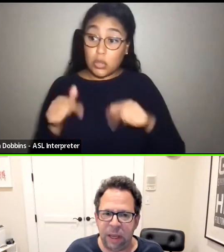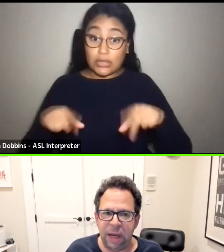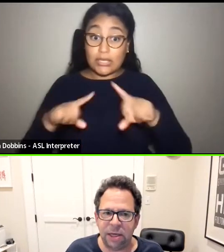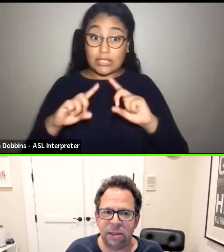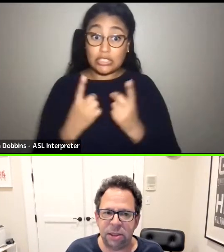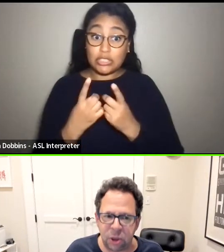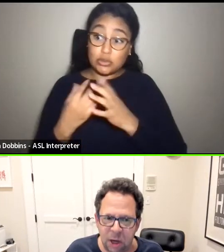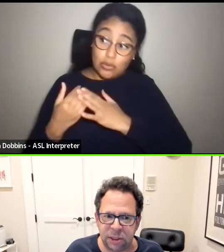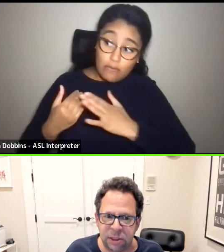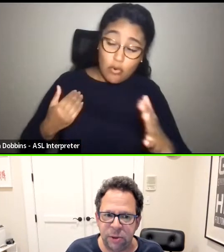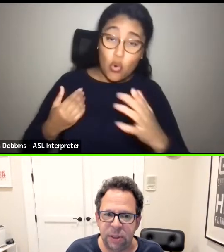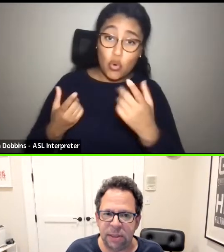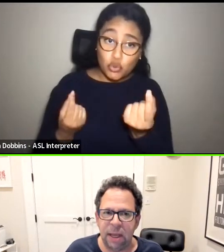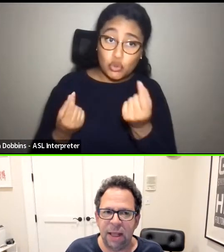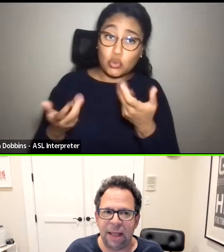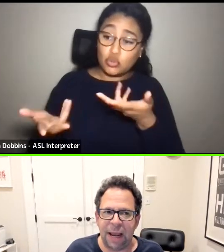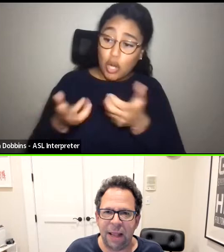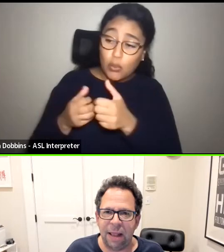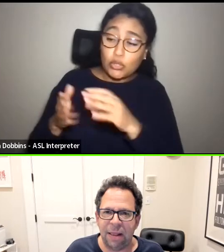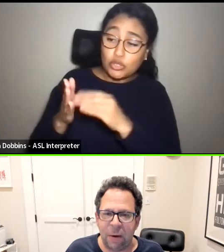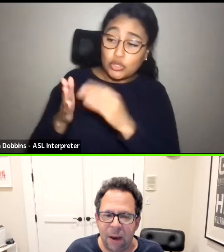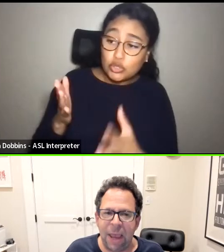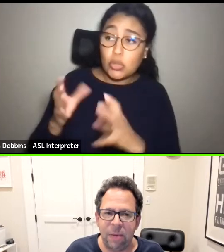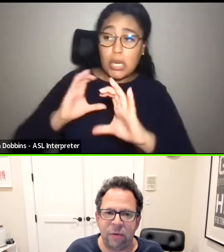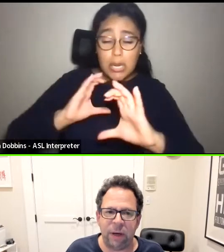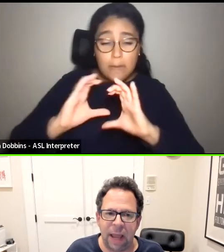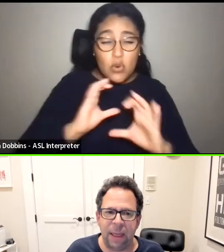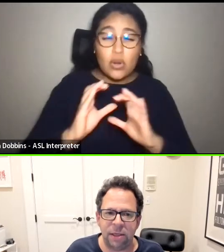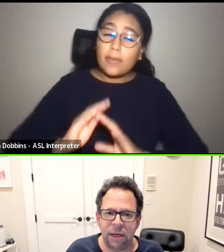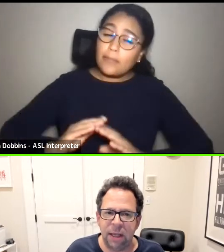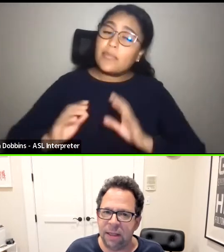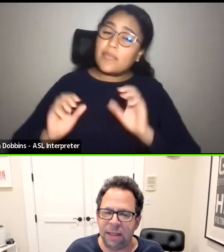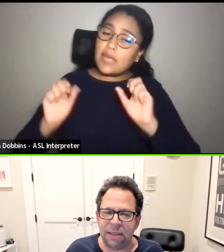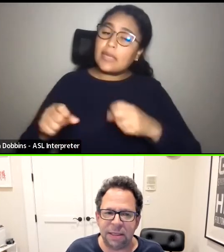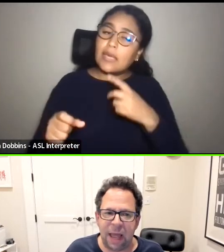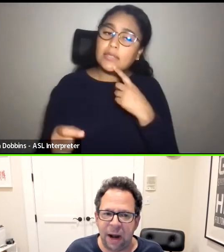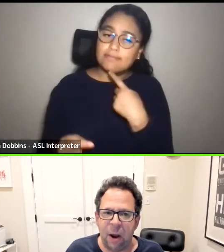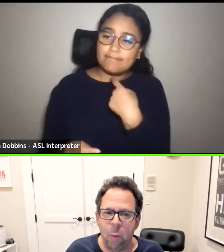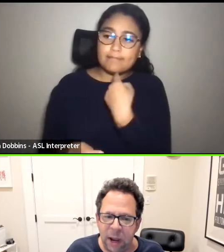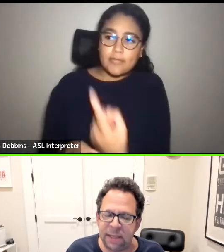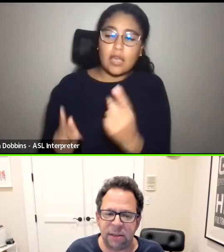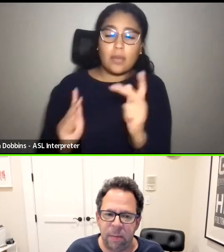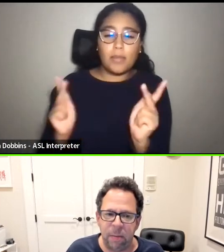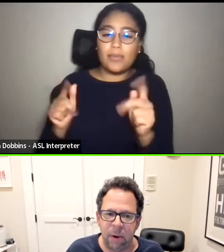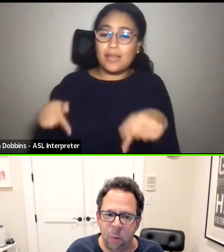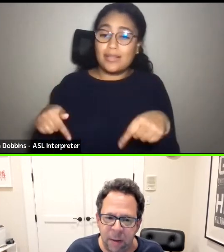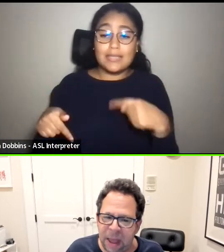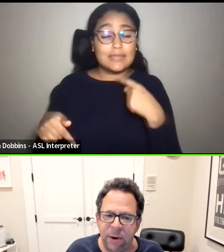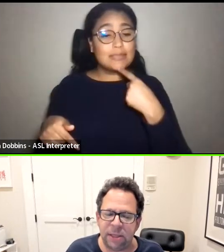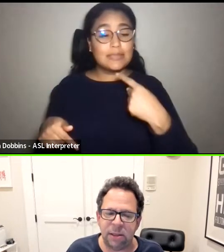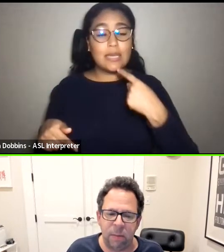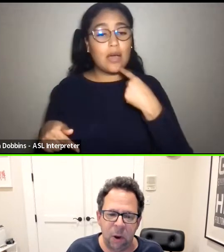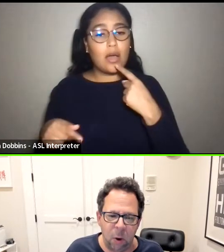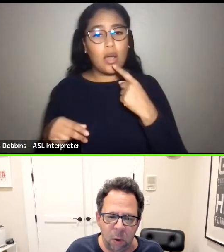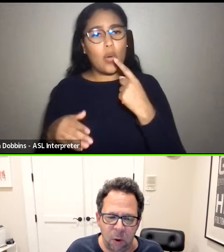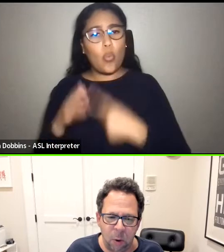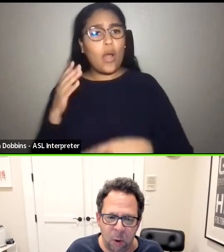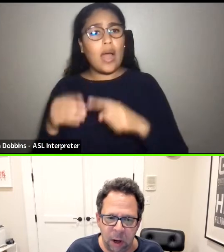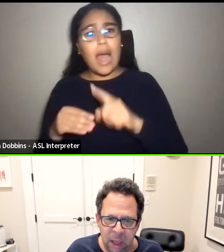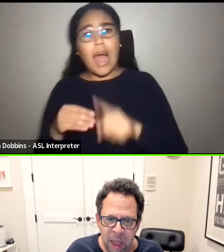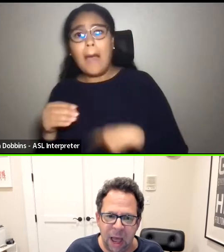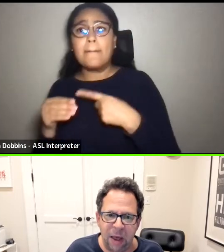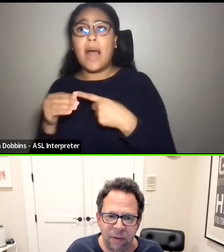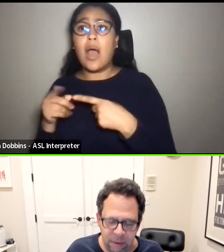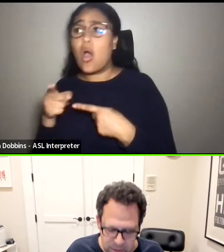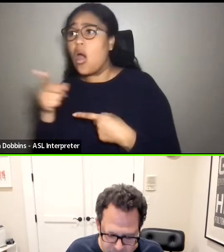email communications and talks to students, that they are able to acknowledge that this is not a whatism, a whataboutism,